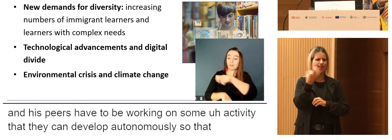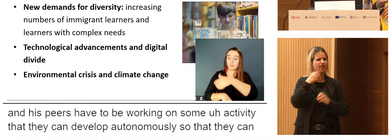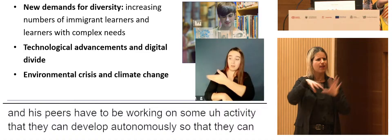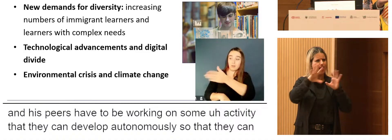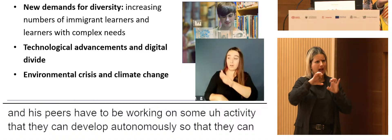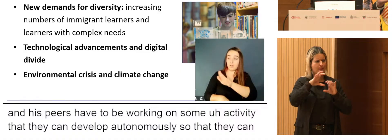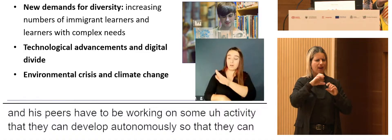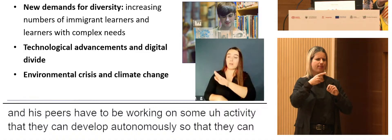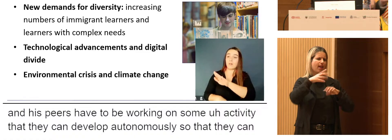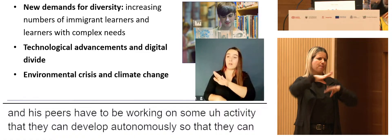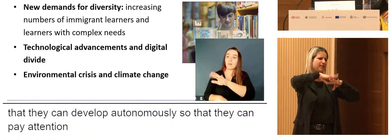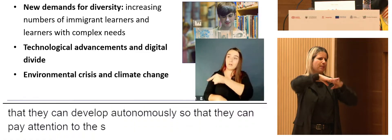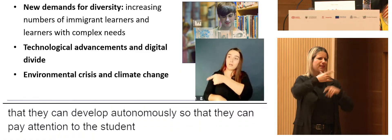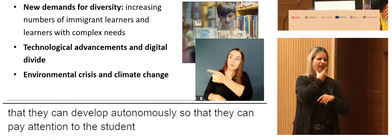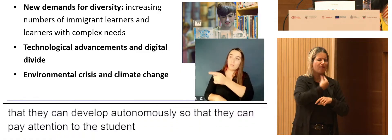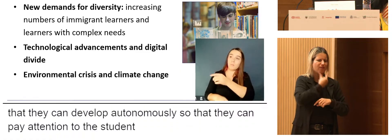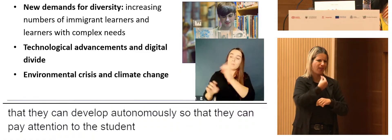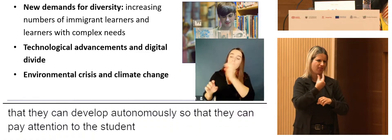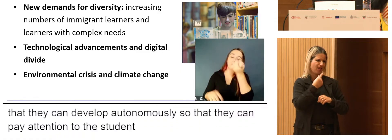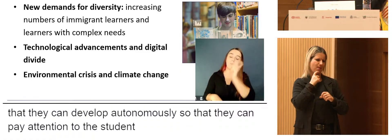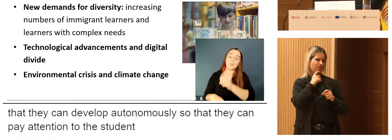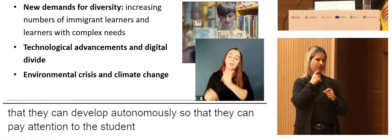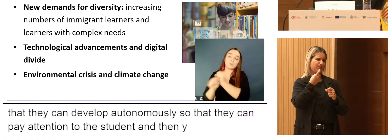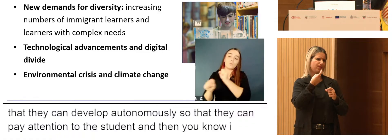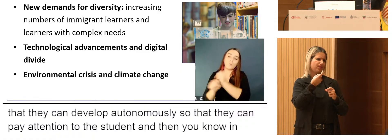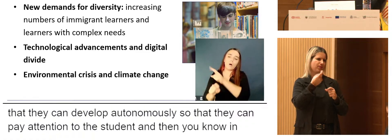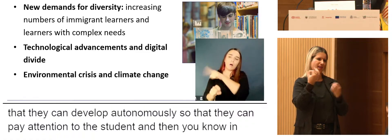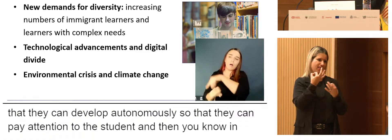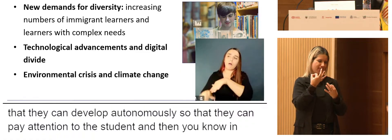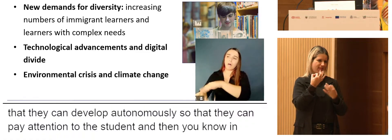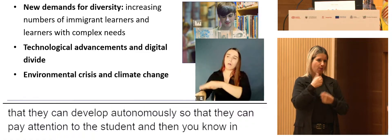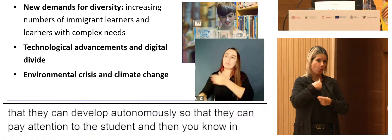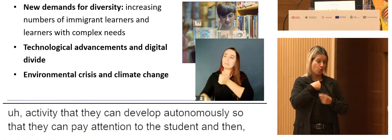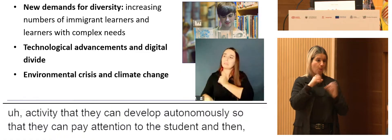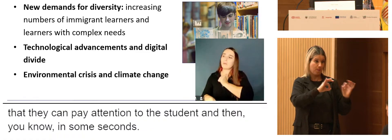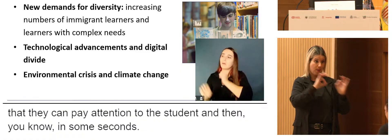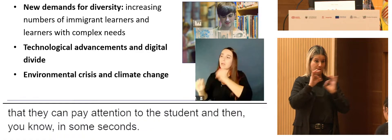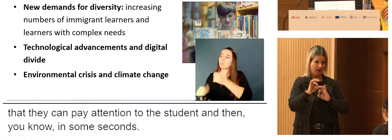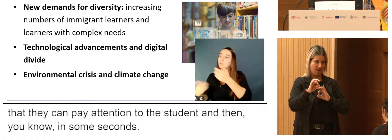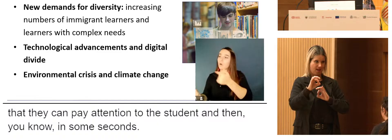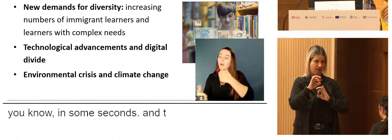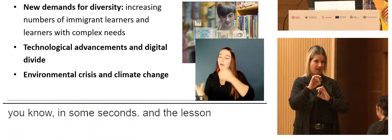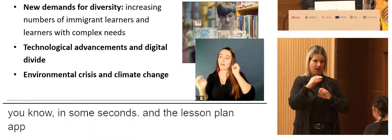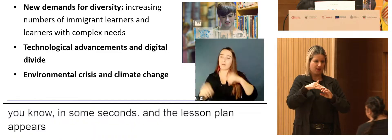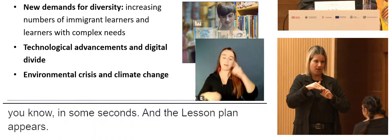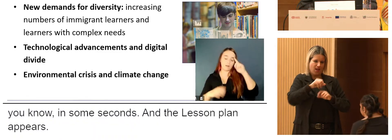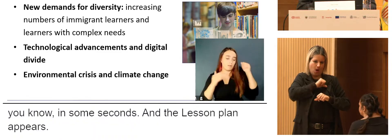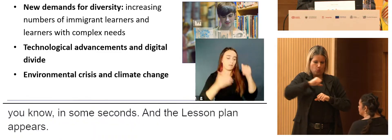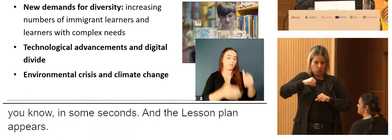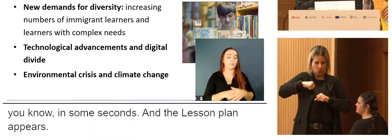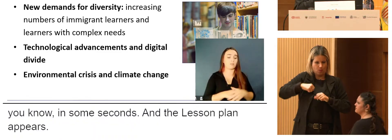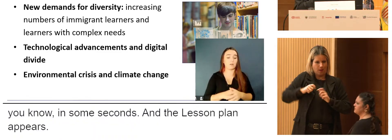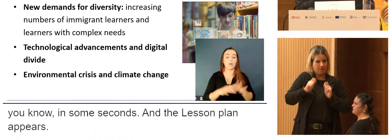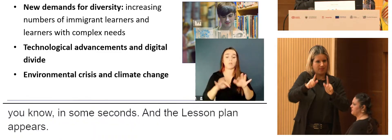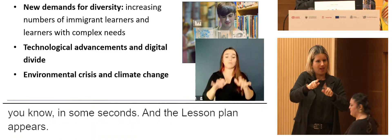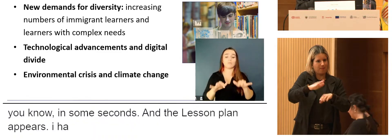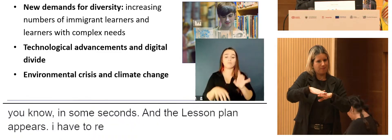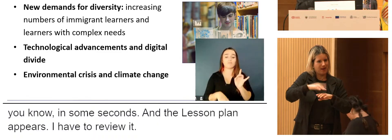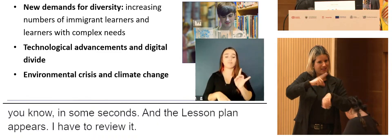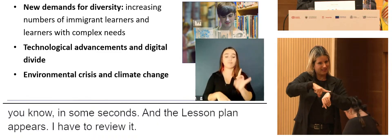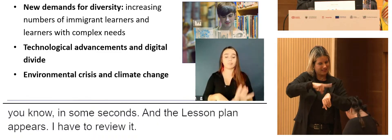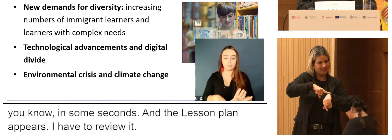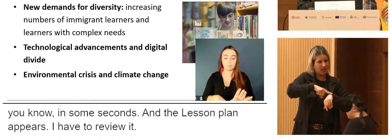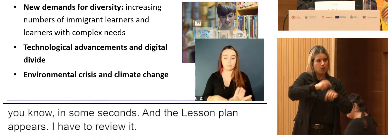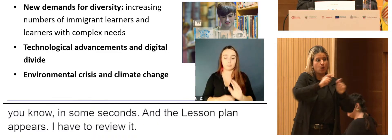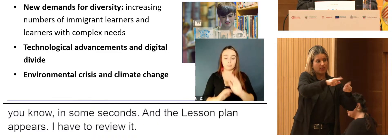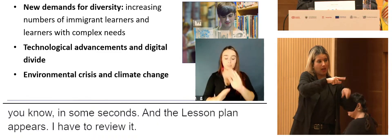to this student. And then, in some seconds, and the lesson plan appears. I have to review it. I